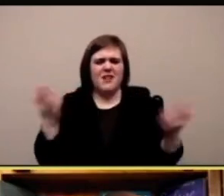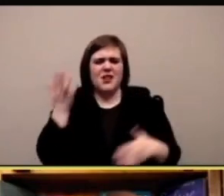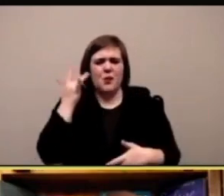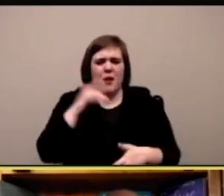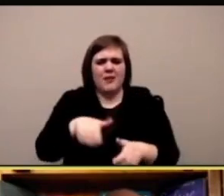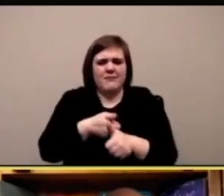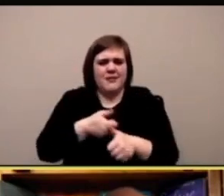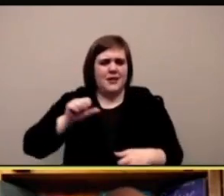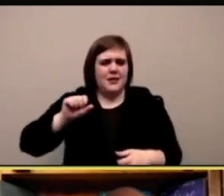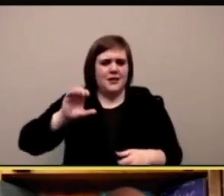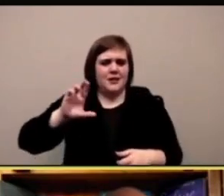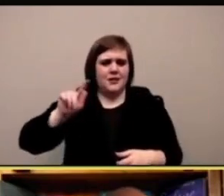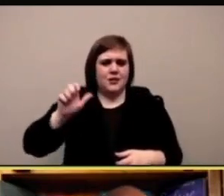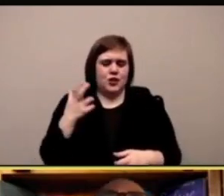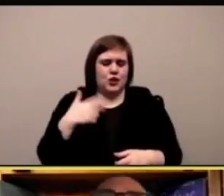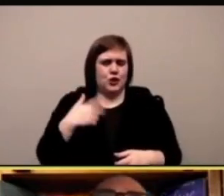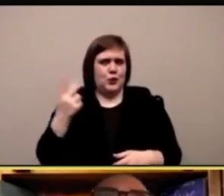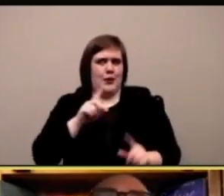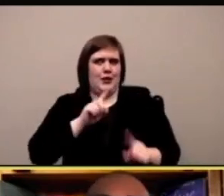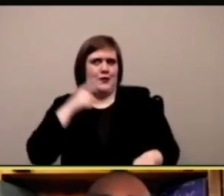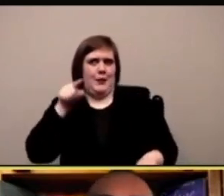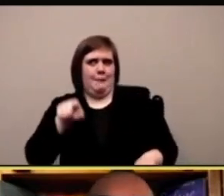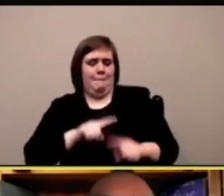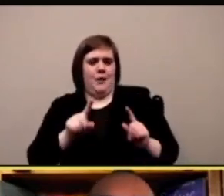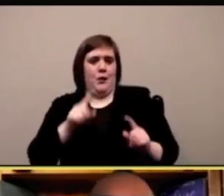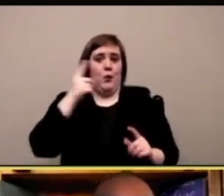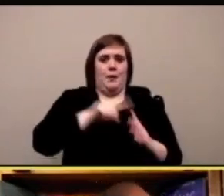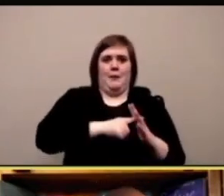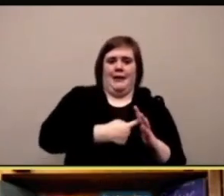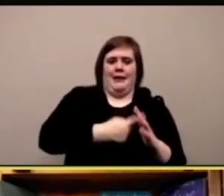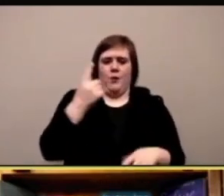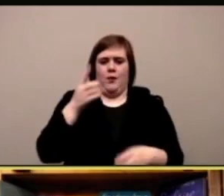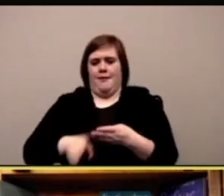I think I have two answers for him, but I'll go one at the beginning and one at the end.